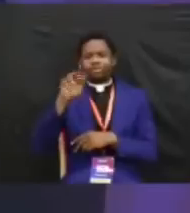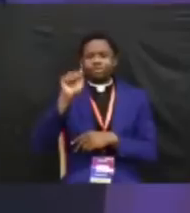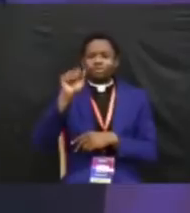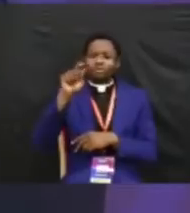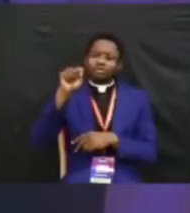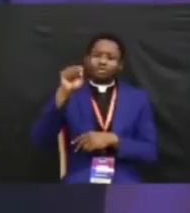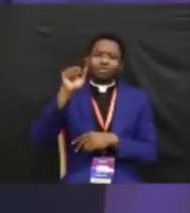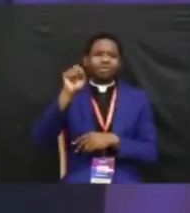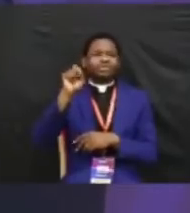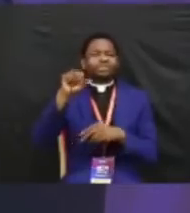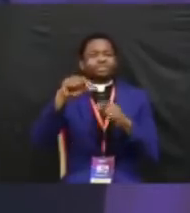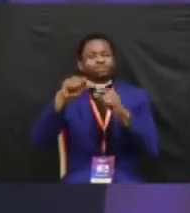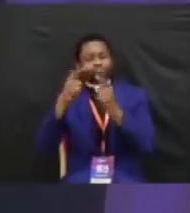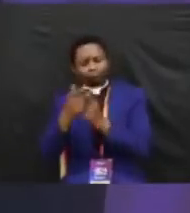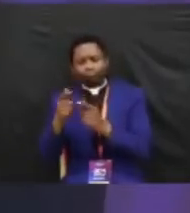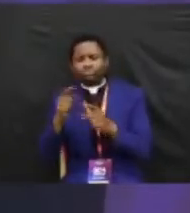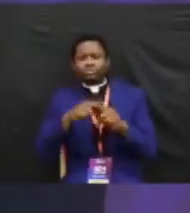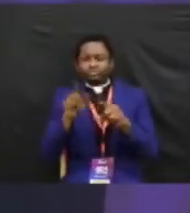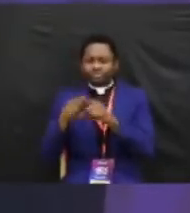300,154